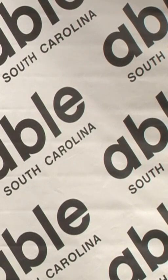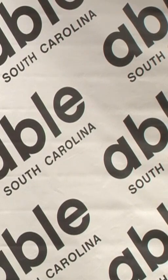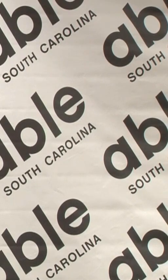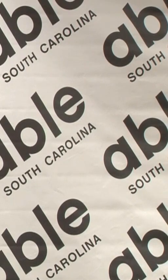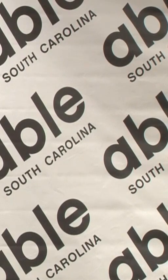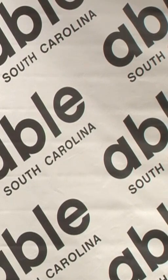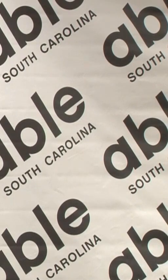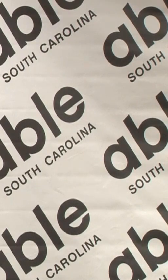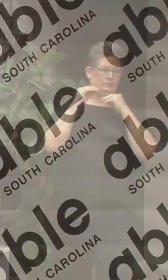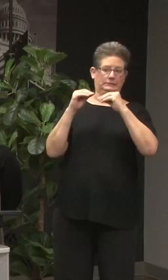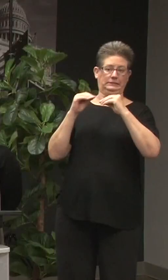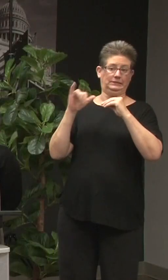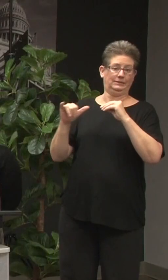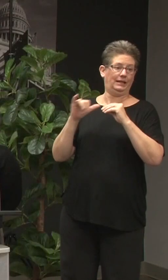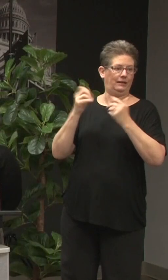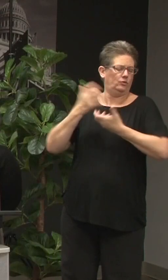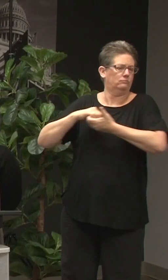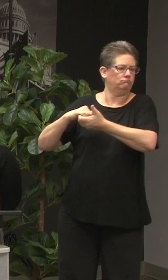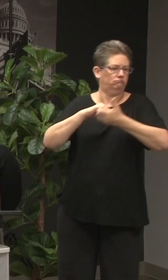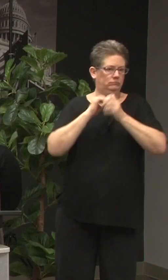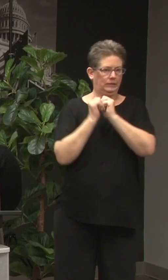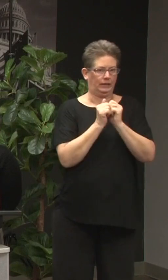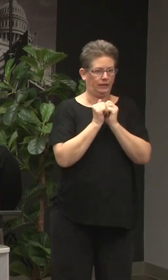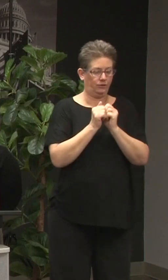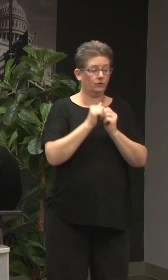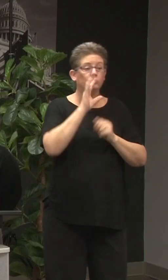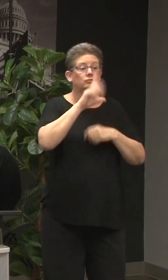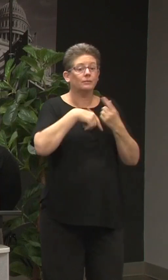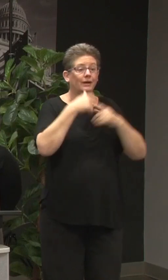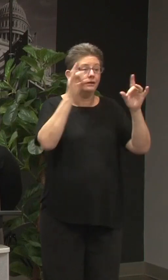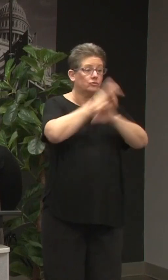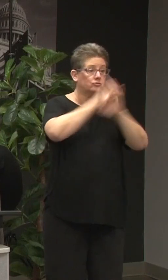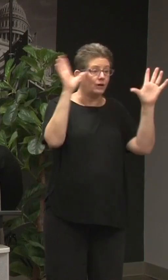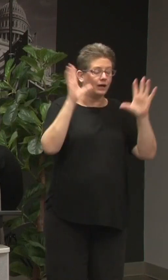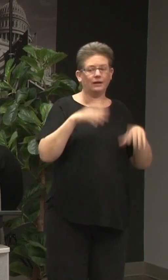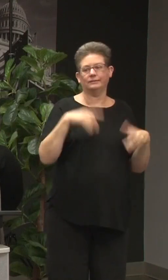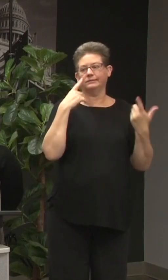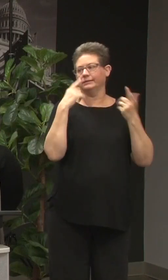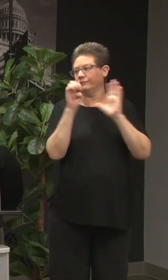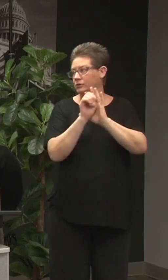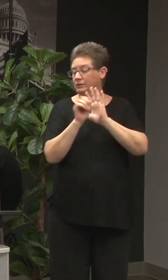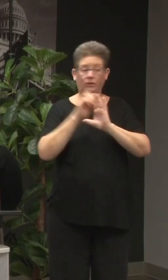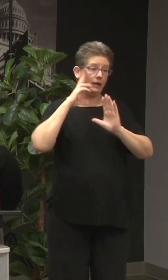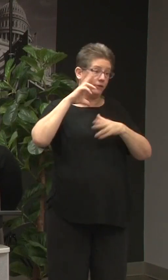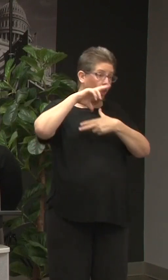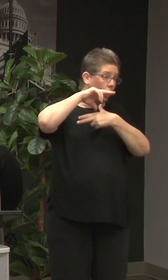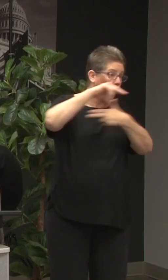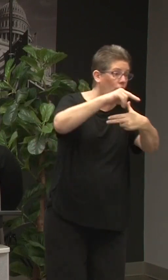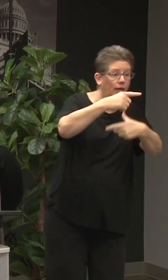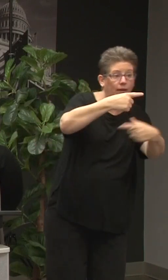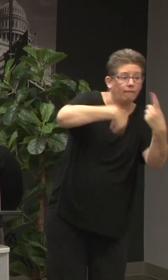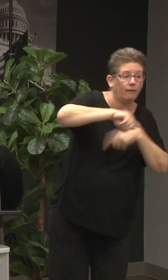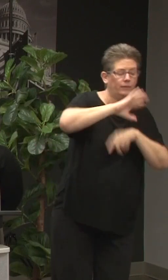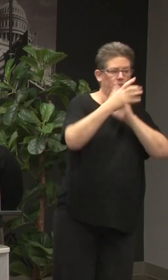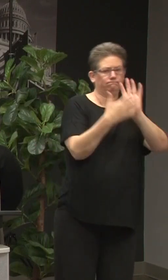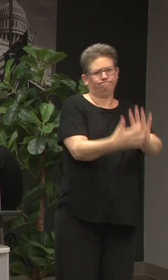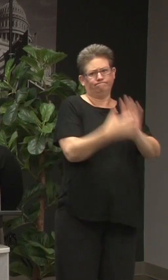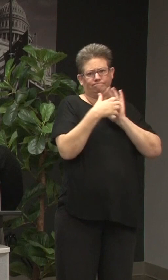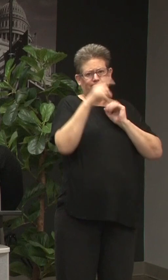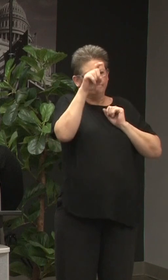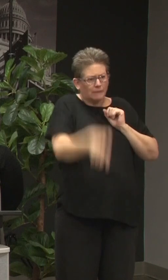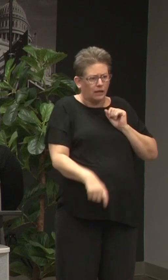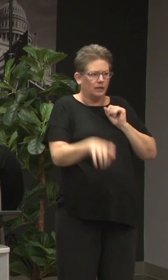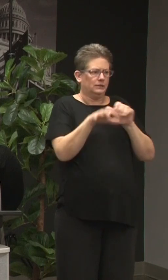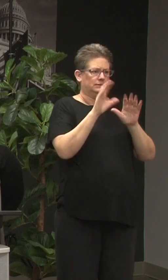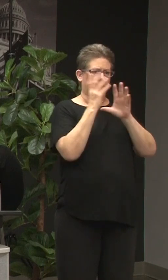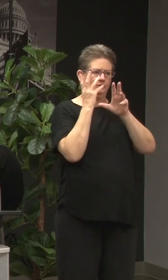overload or anxiety. When you talk about a crisis there's a large hurricane coming your way you've been told to evacuate it's mandatory and if you have